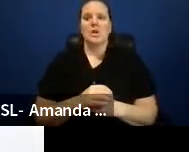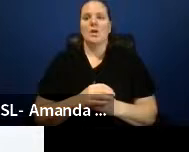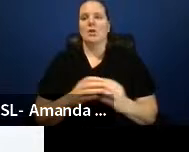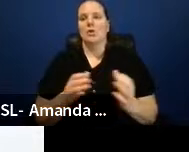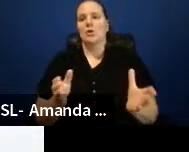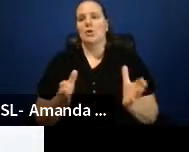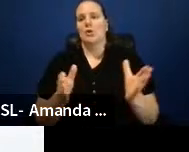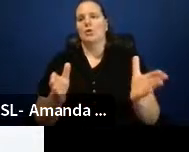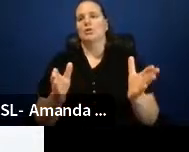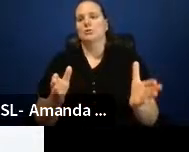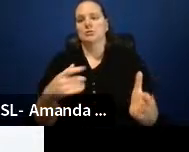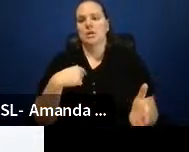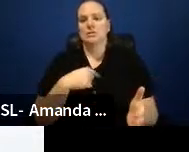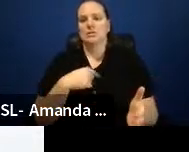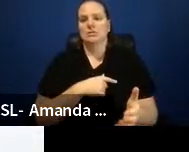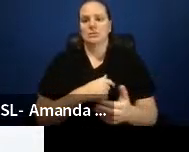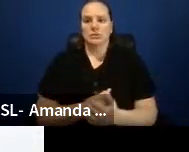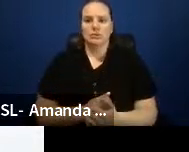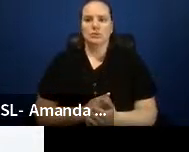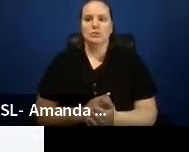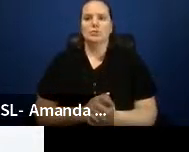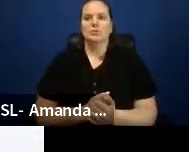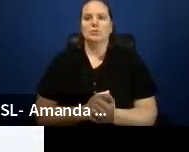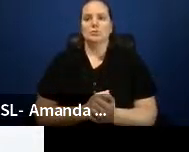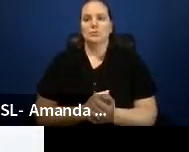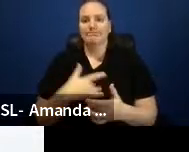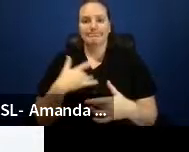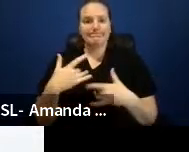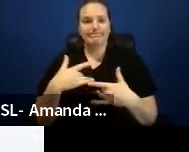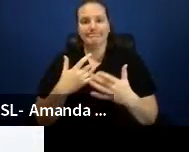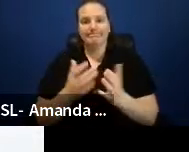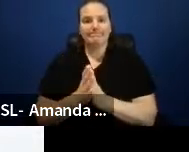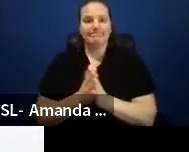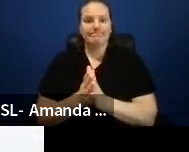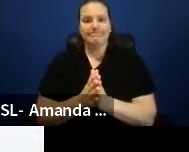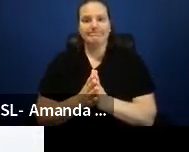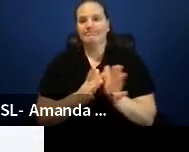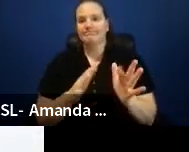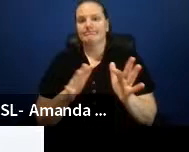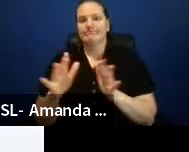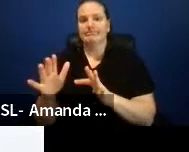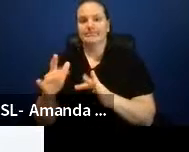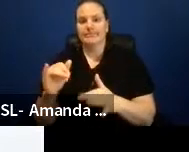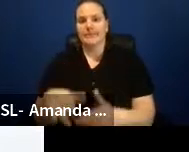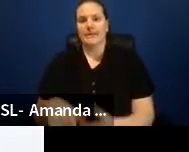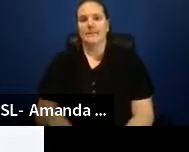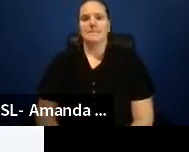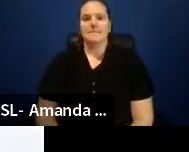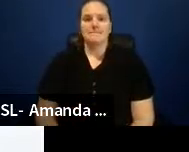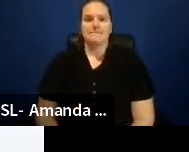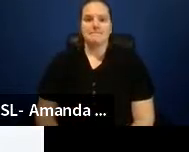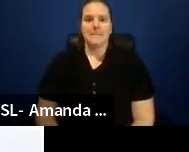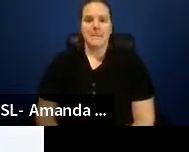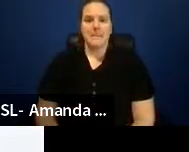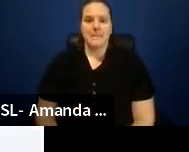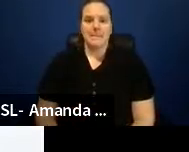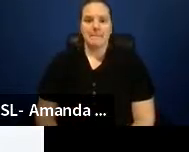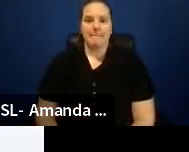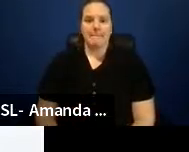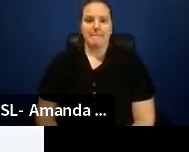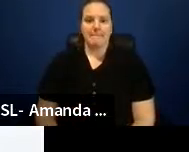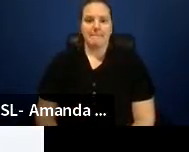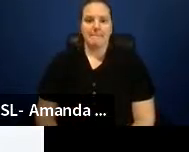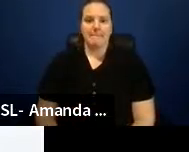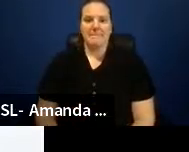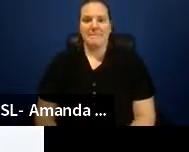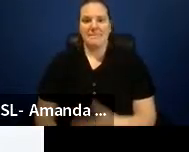to bring the enthusiasm and the ideas to the table. So I'll turn it to the good